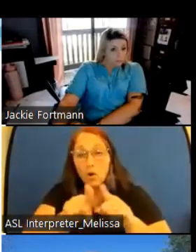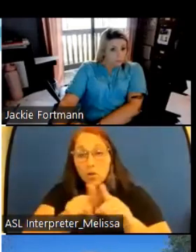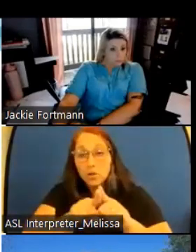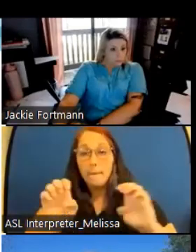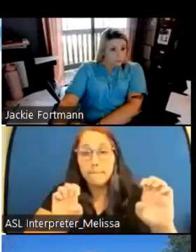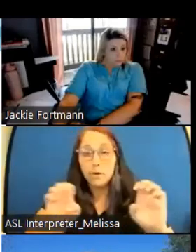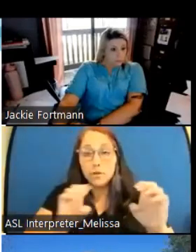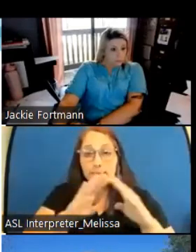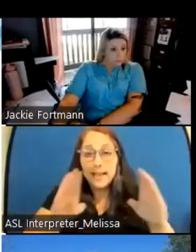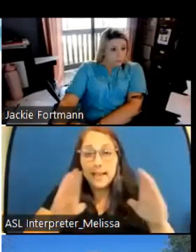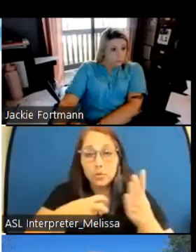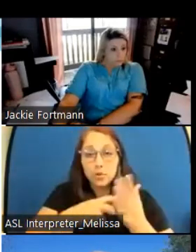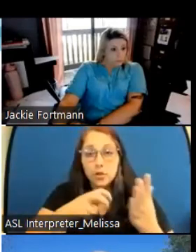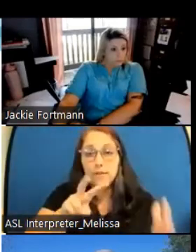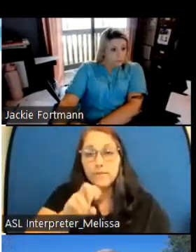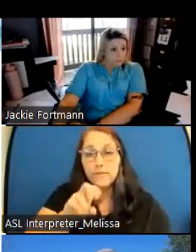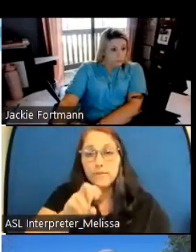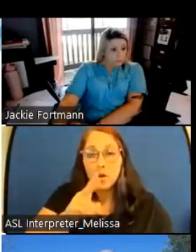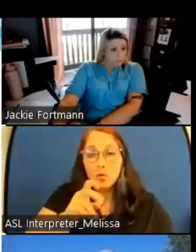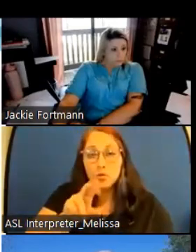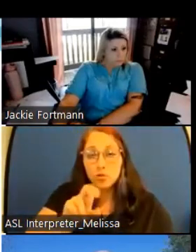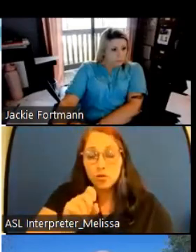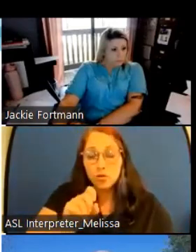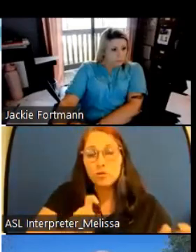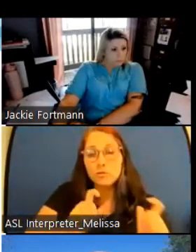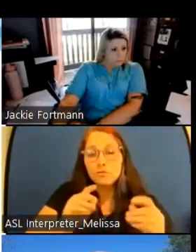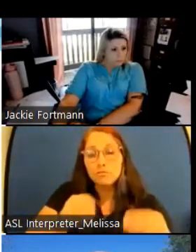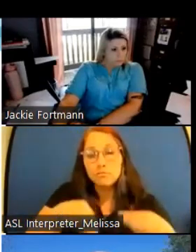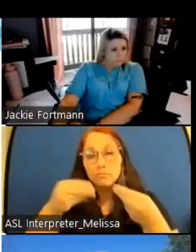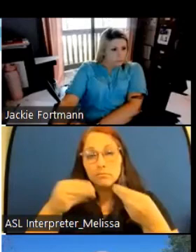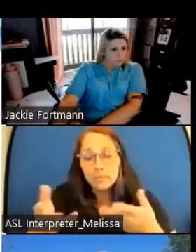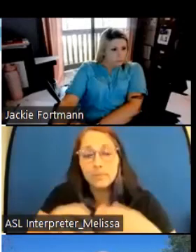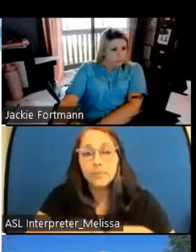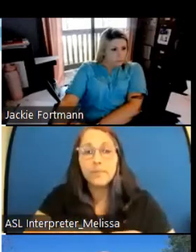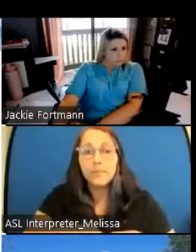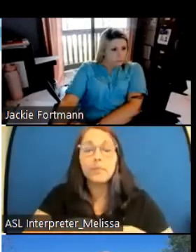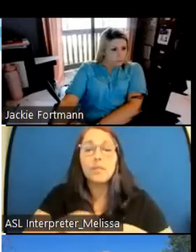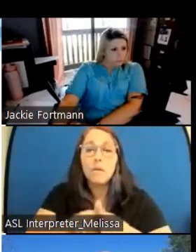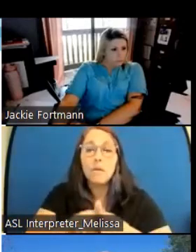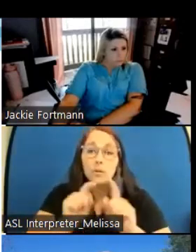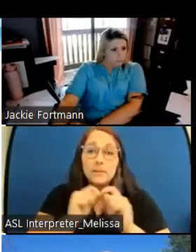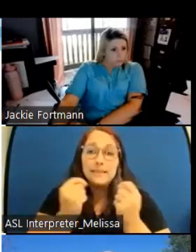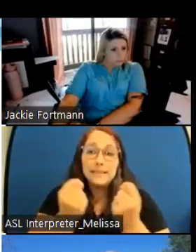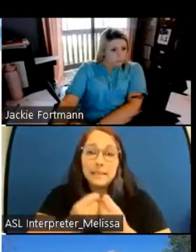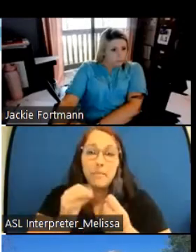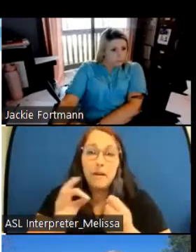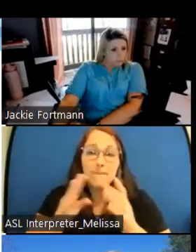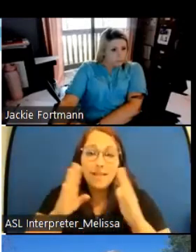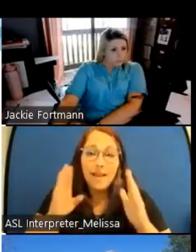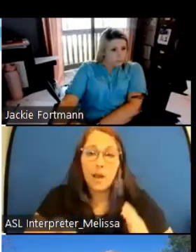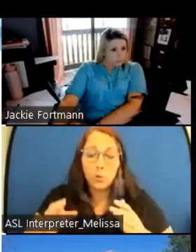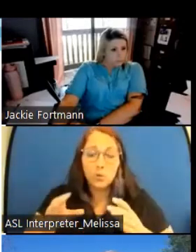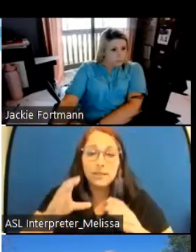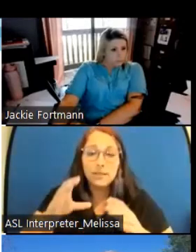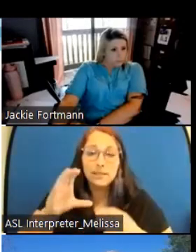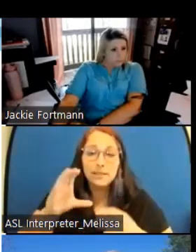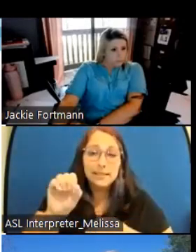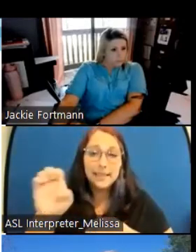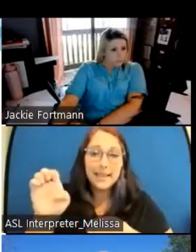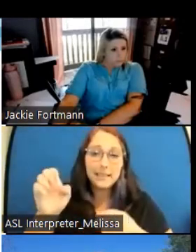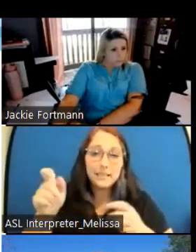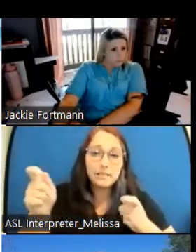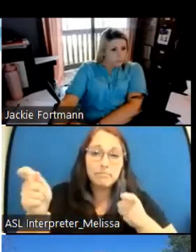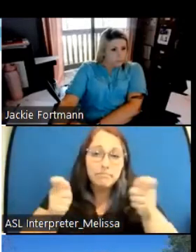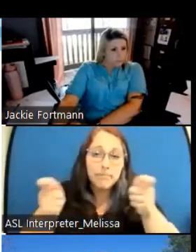through our Housing Choice Voucher Program. And we have a team of housing case managers that will